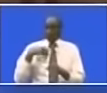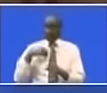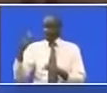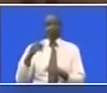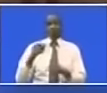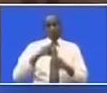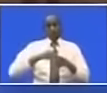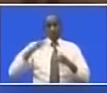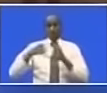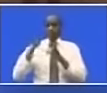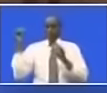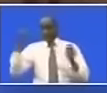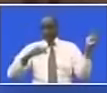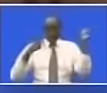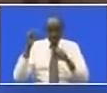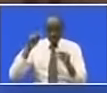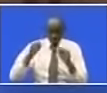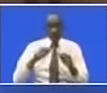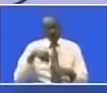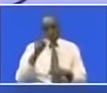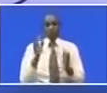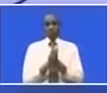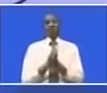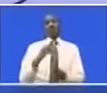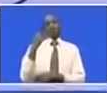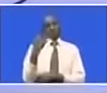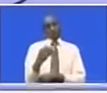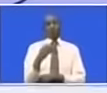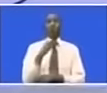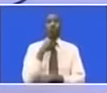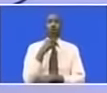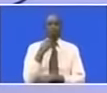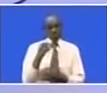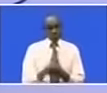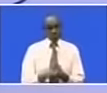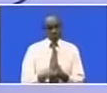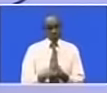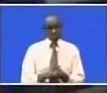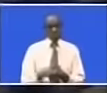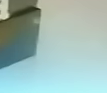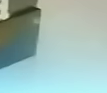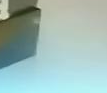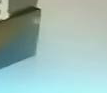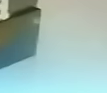currently flooding into the country, the world's top cocoa grower. Zinzi Kibiku, KTN